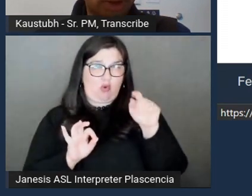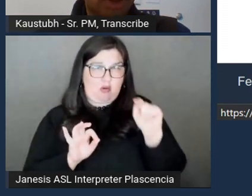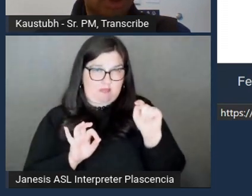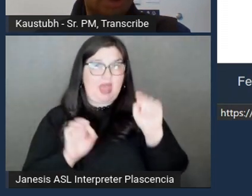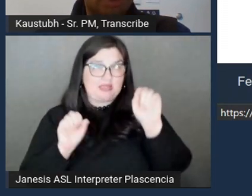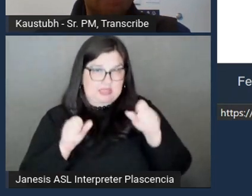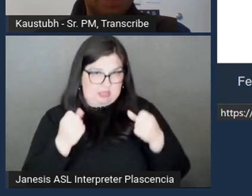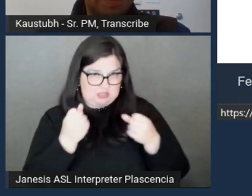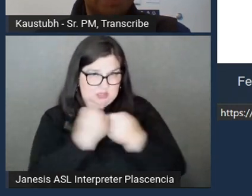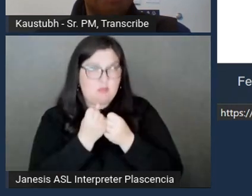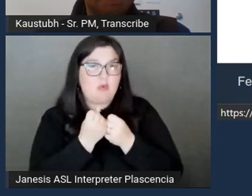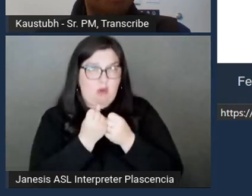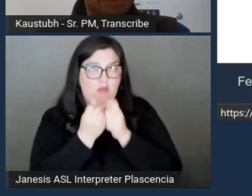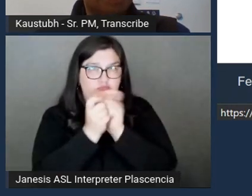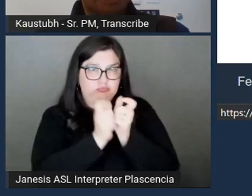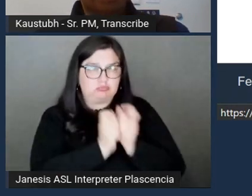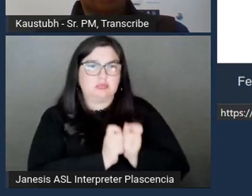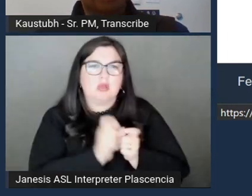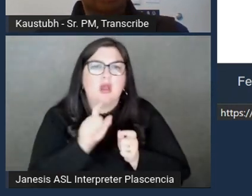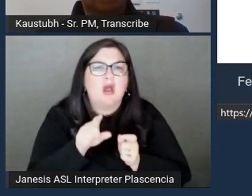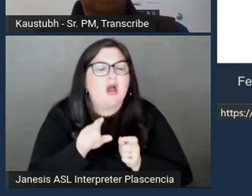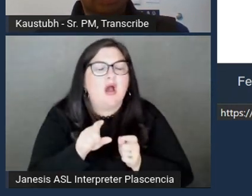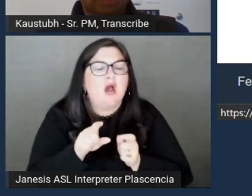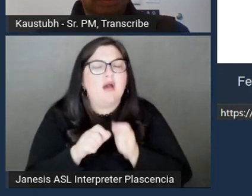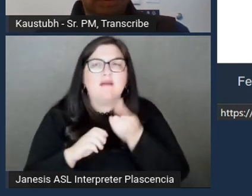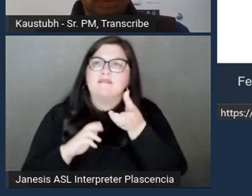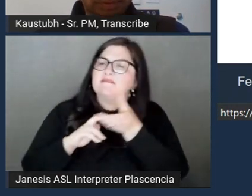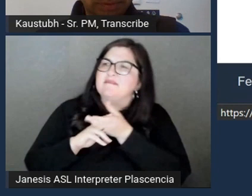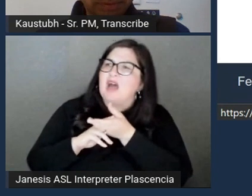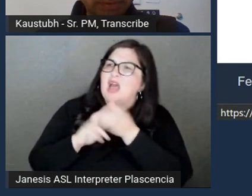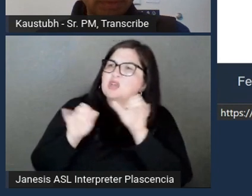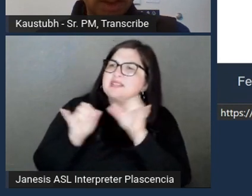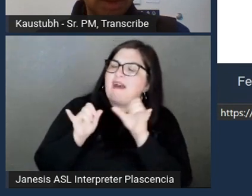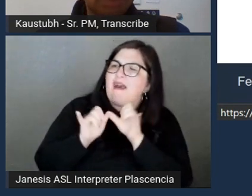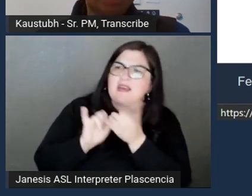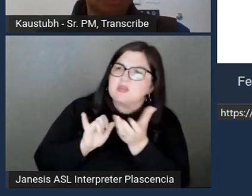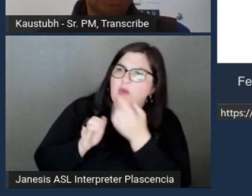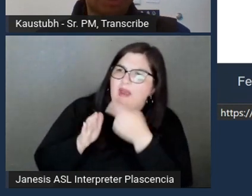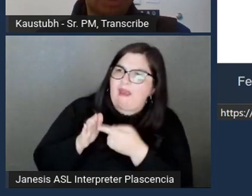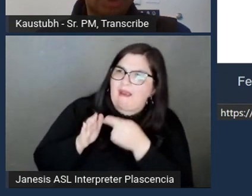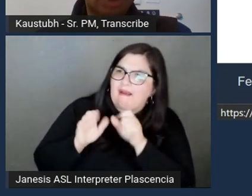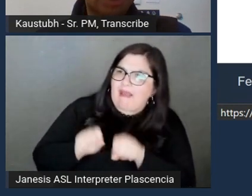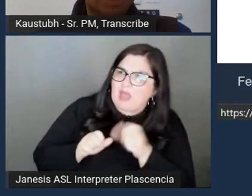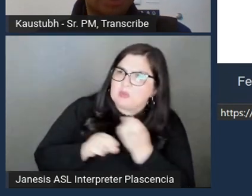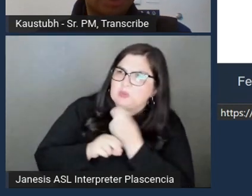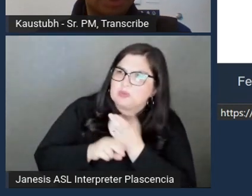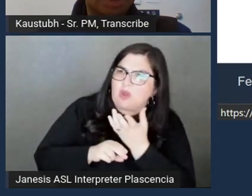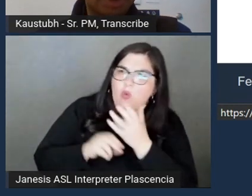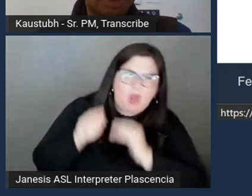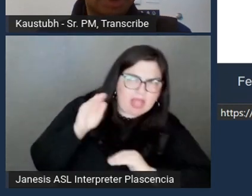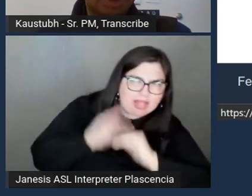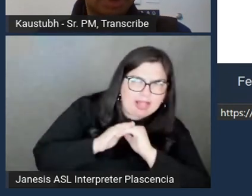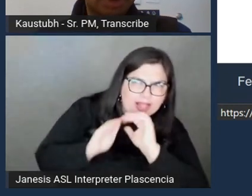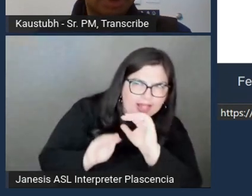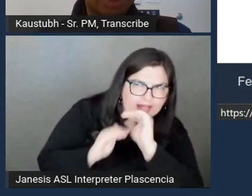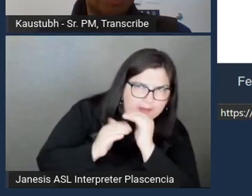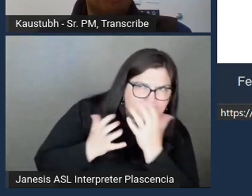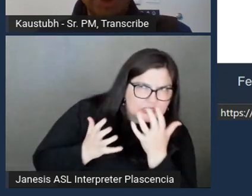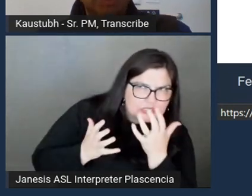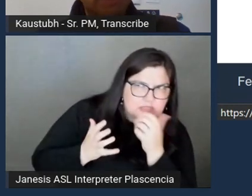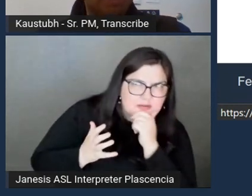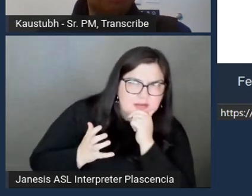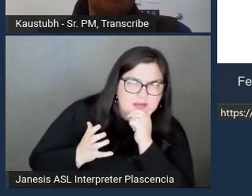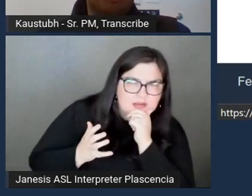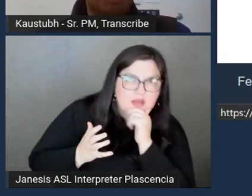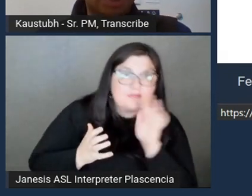support. What is the file size that we can use here? So what are the limits? I mean, I guess there's a file size limit and